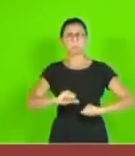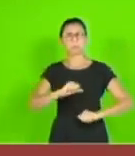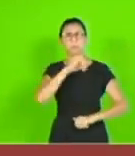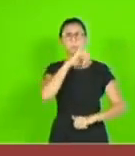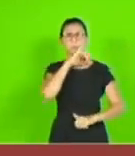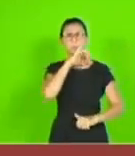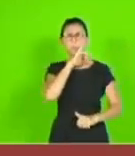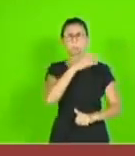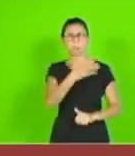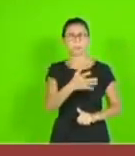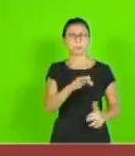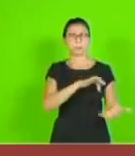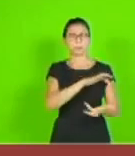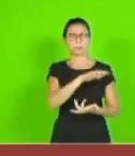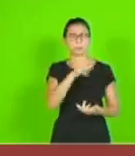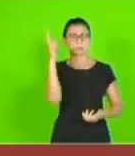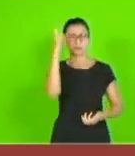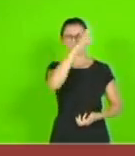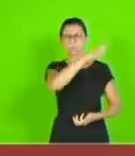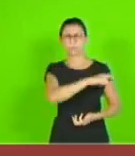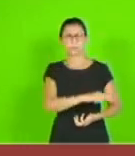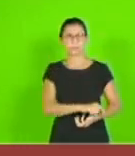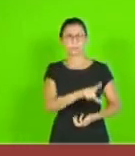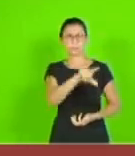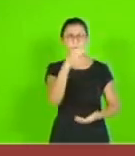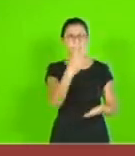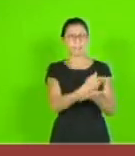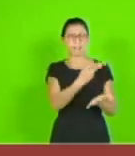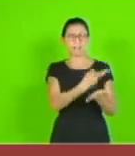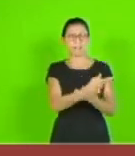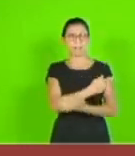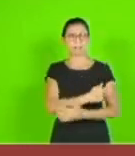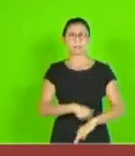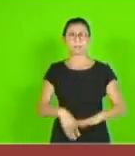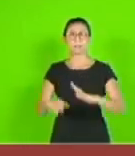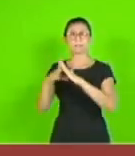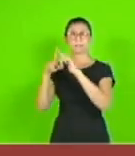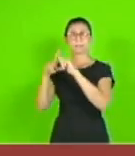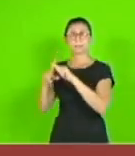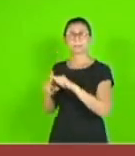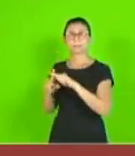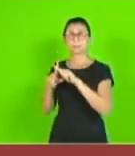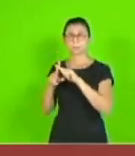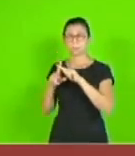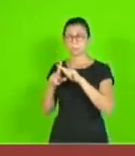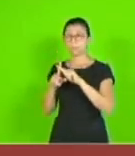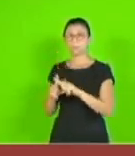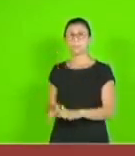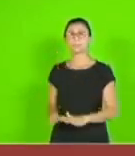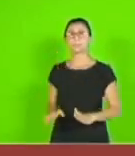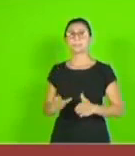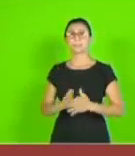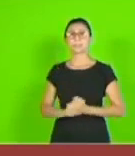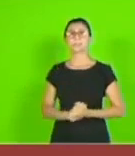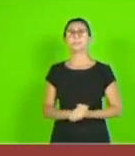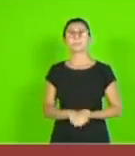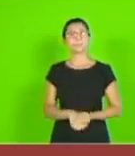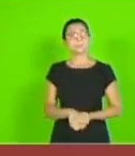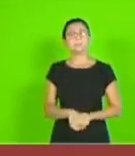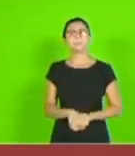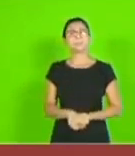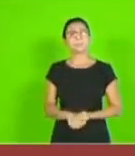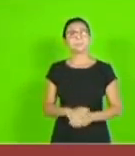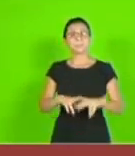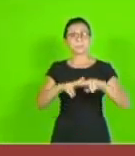world. This is the situation of the world. The church, now we have our